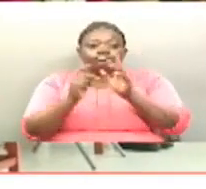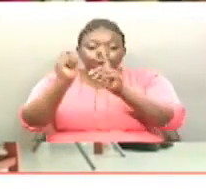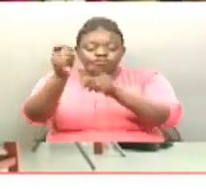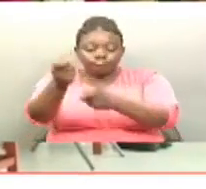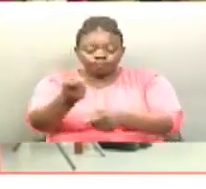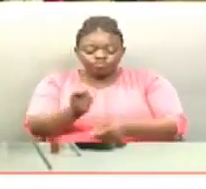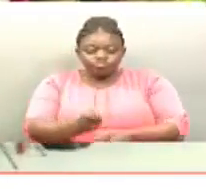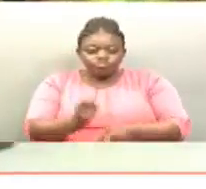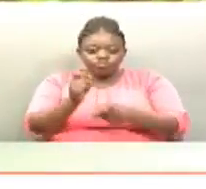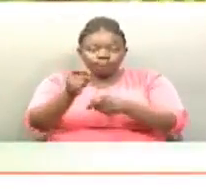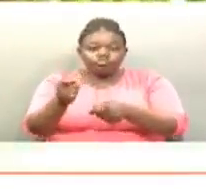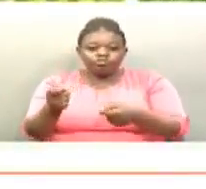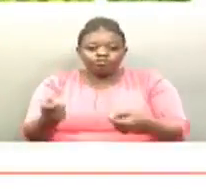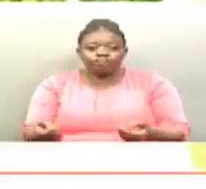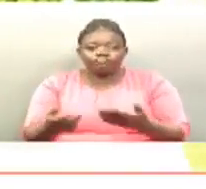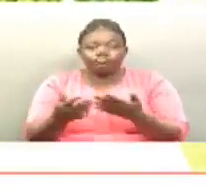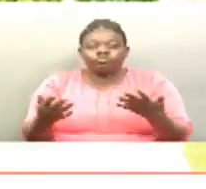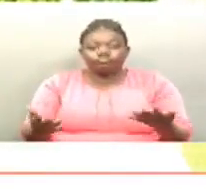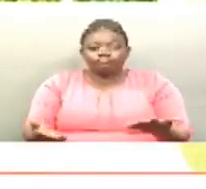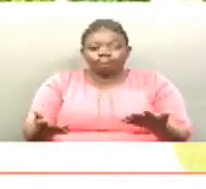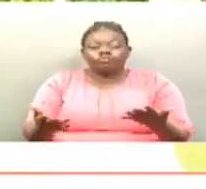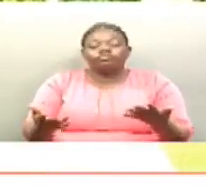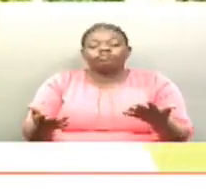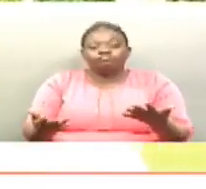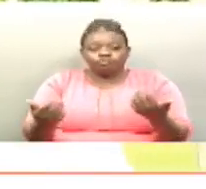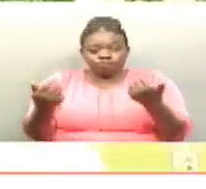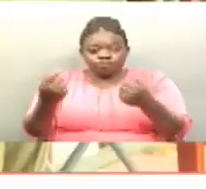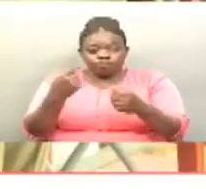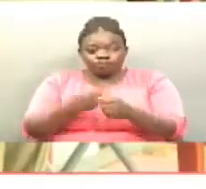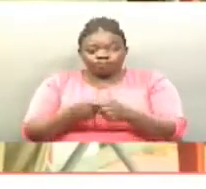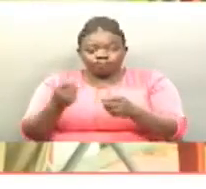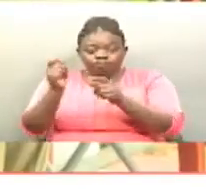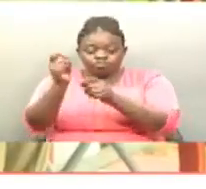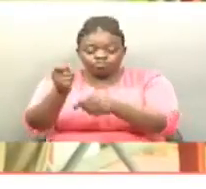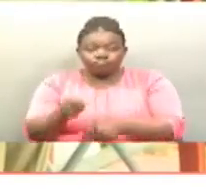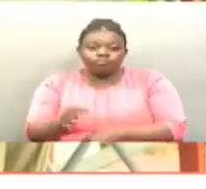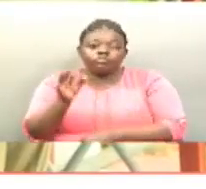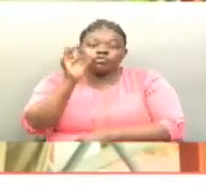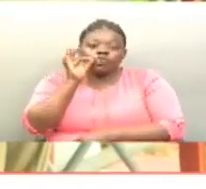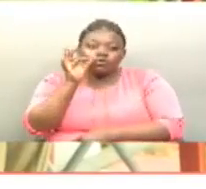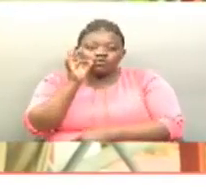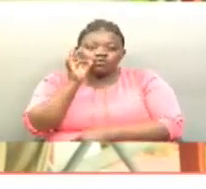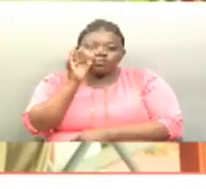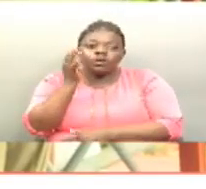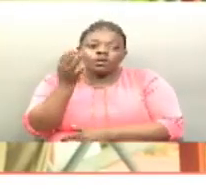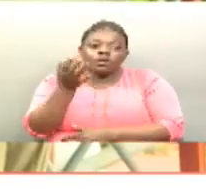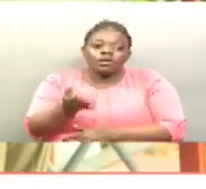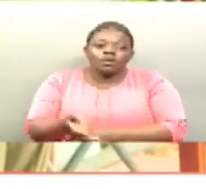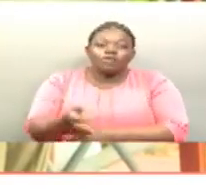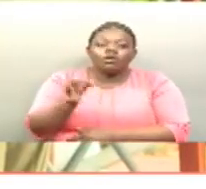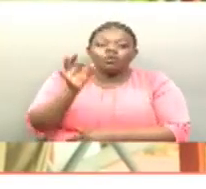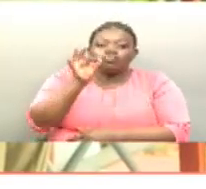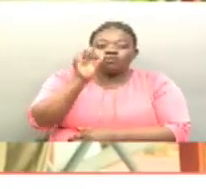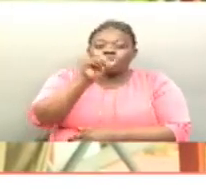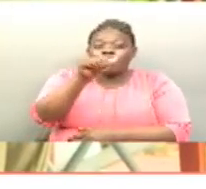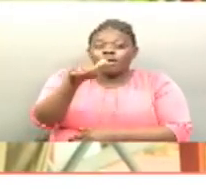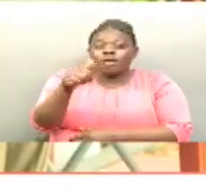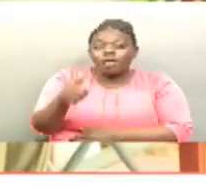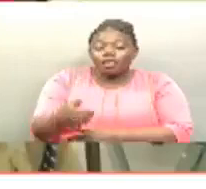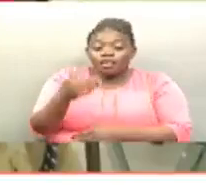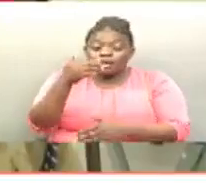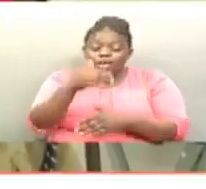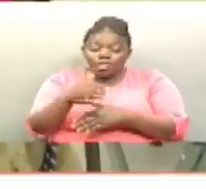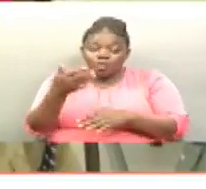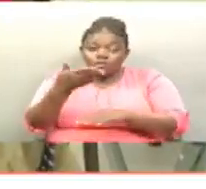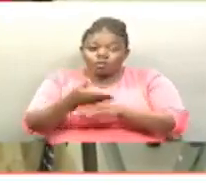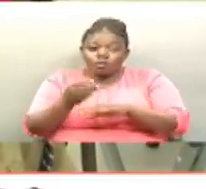ku musingi ogwayigenya mu kiseera kino balimirako emmwanyi okulima ebibala olunda ssaako n'ebirala azira abantu abaliraanye